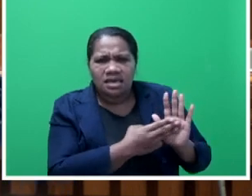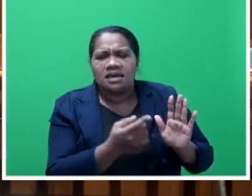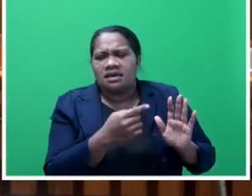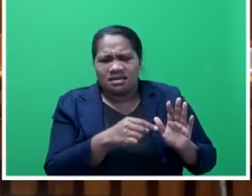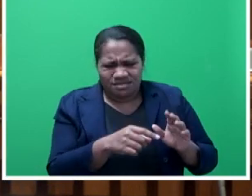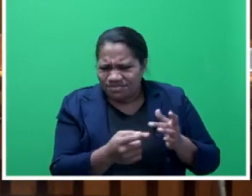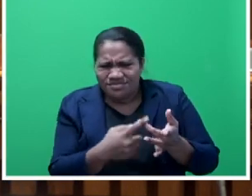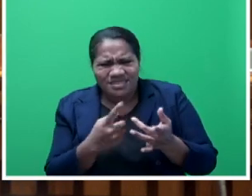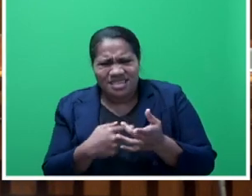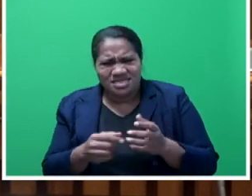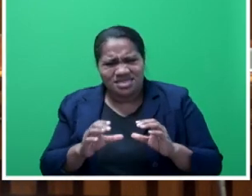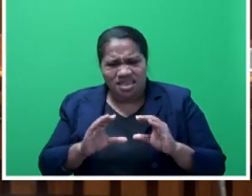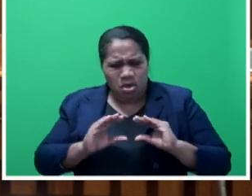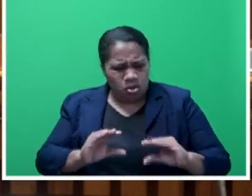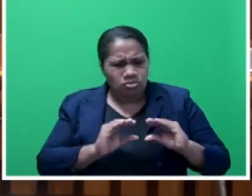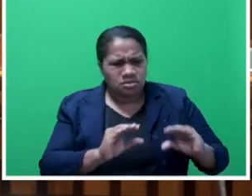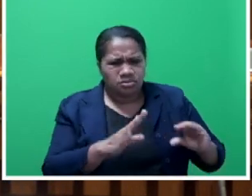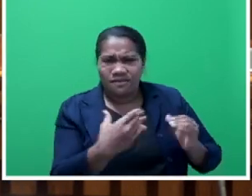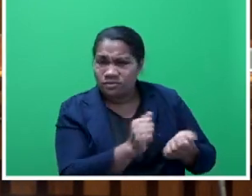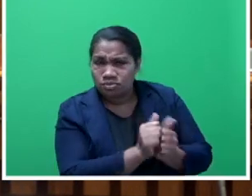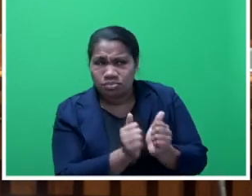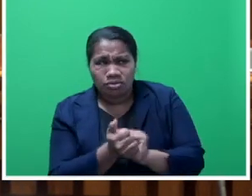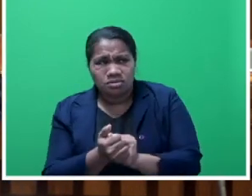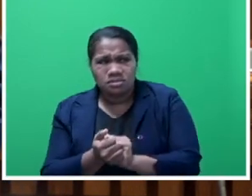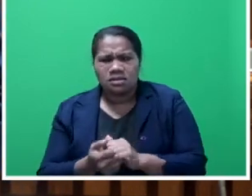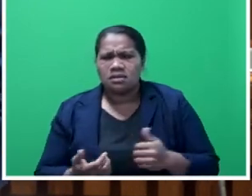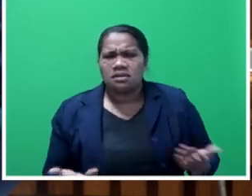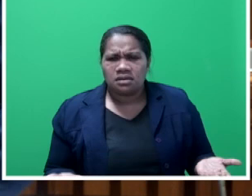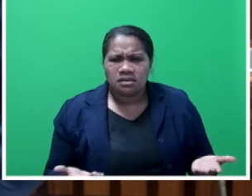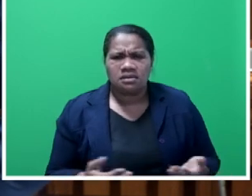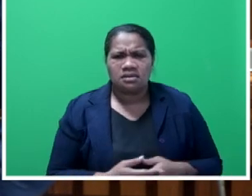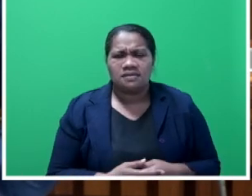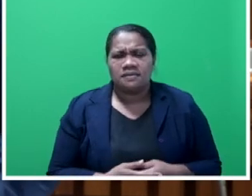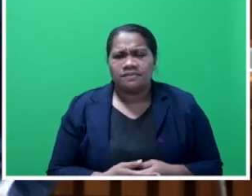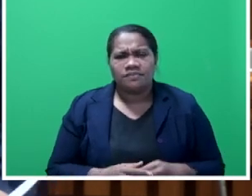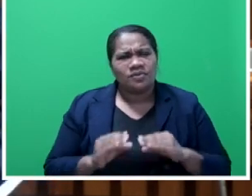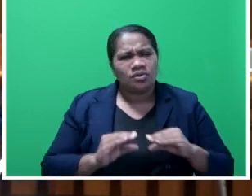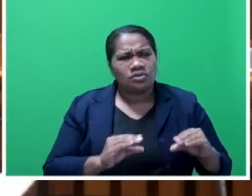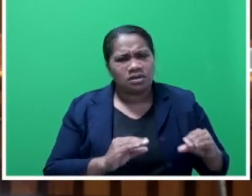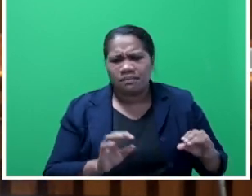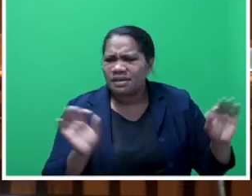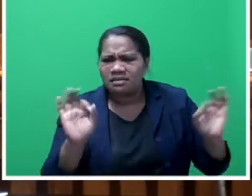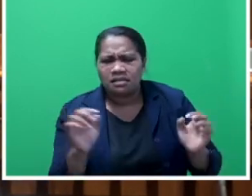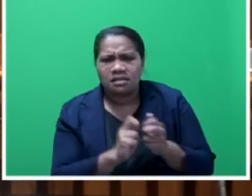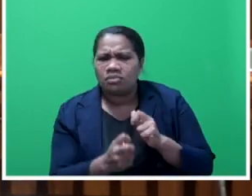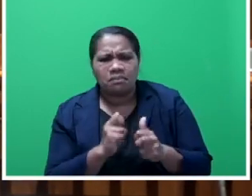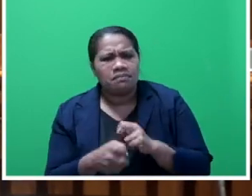as a netball coach, Fleming Srestavel is appointed as a football coach. No problem with that.